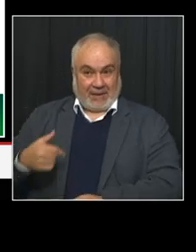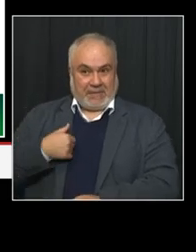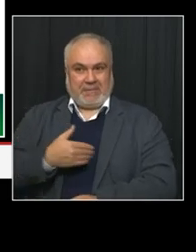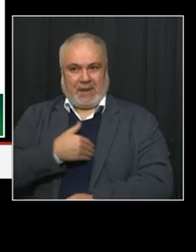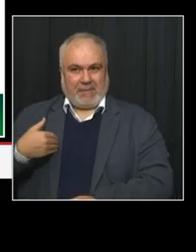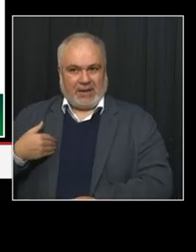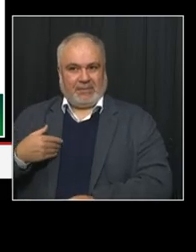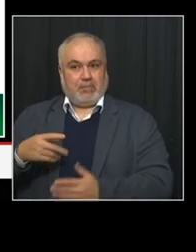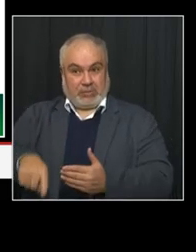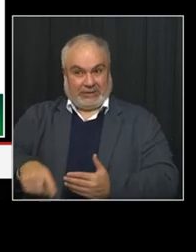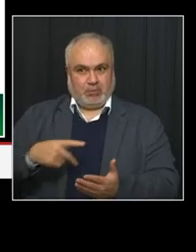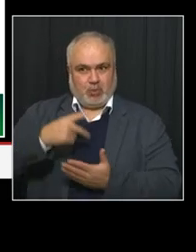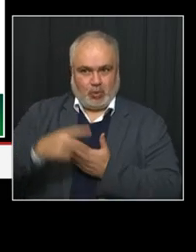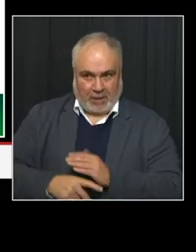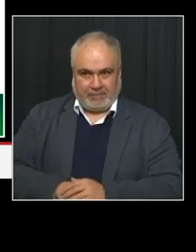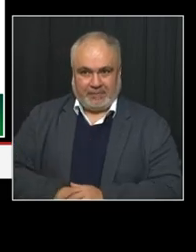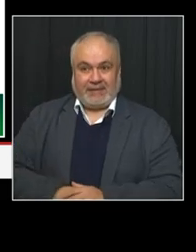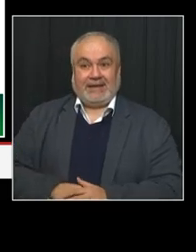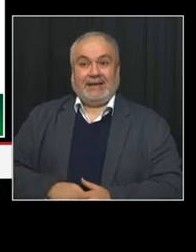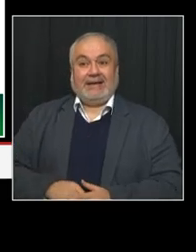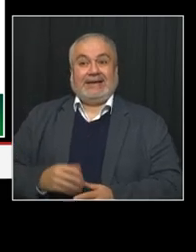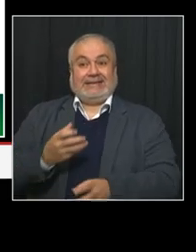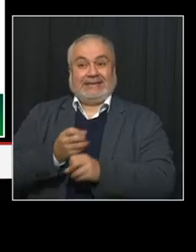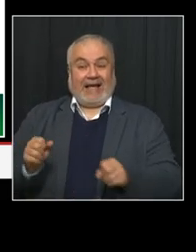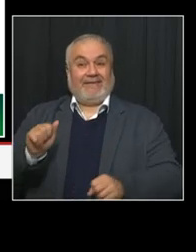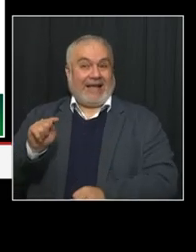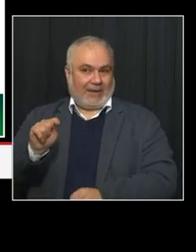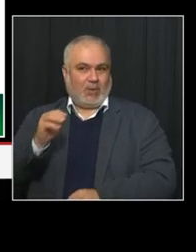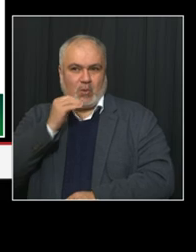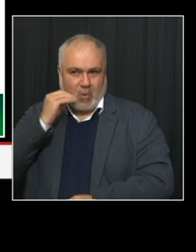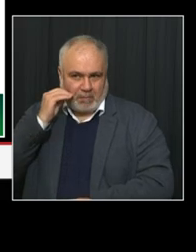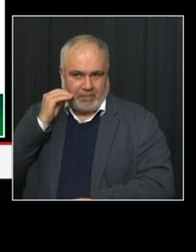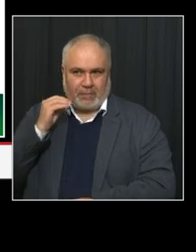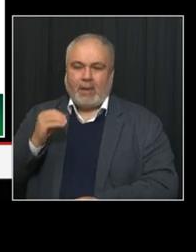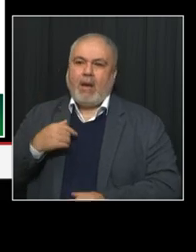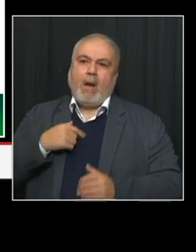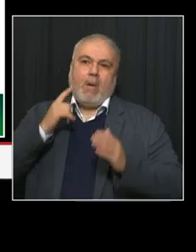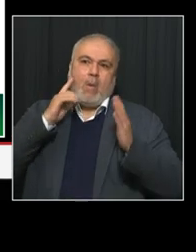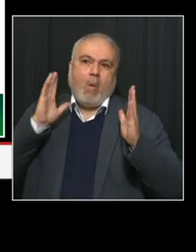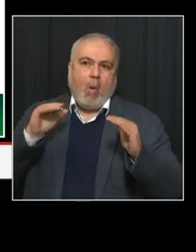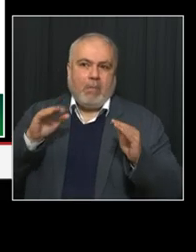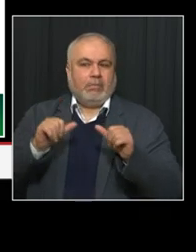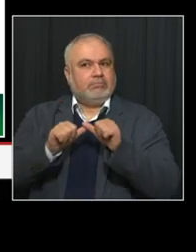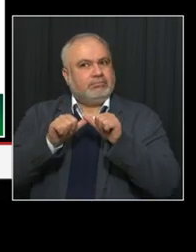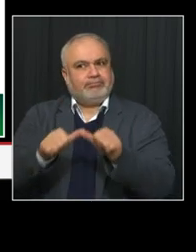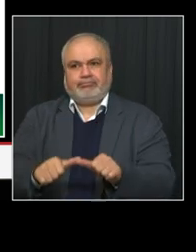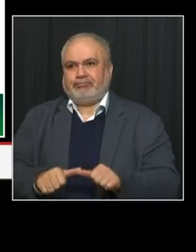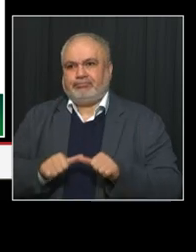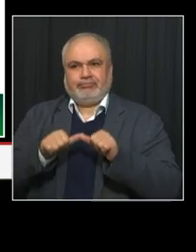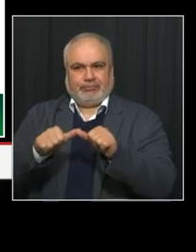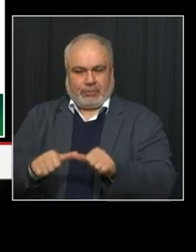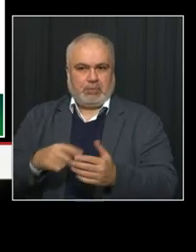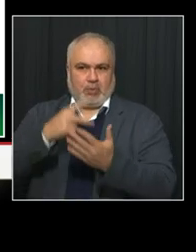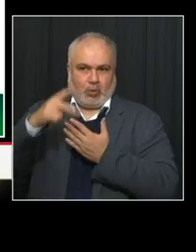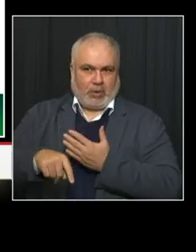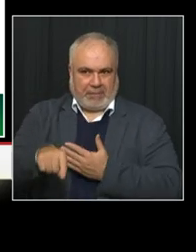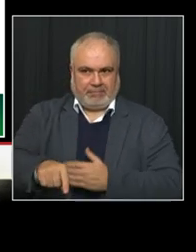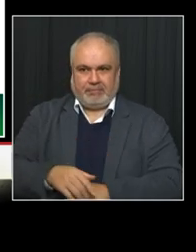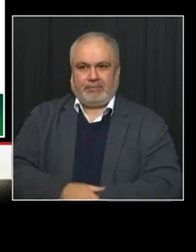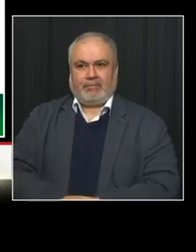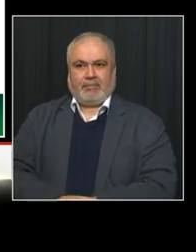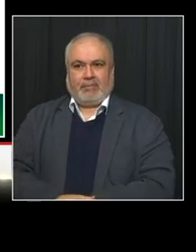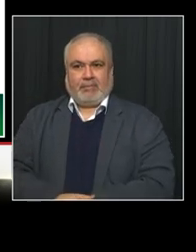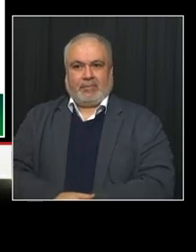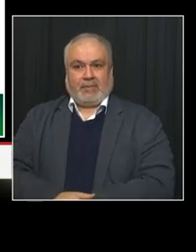budget going for the senior citizens. I have my doctor's appointments are every 3